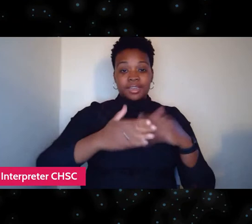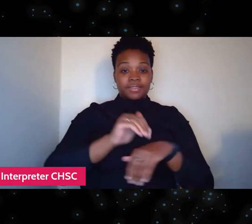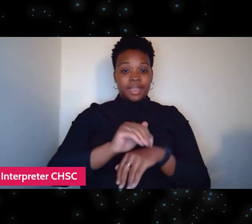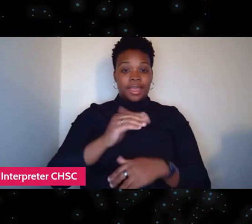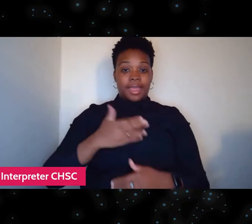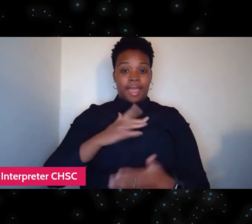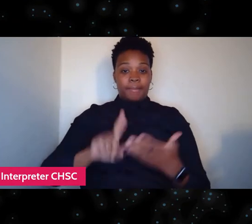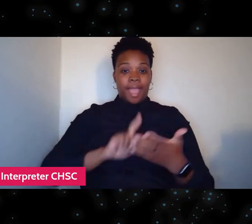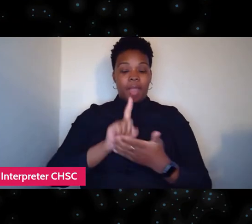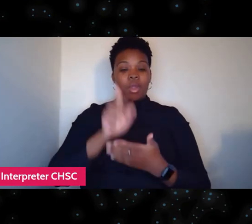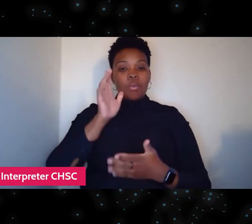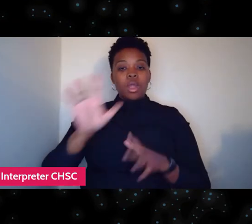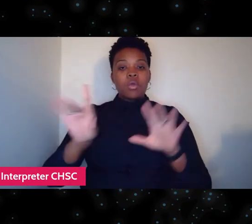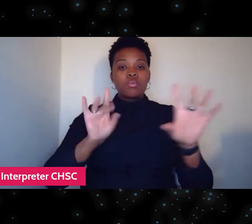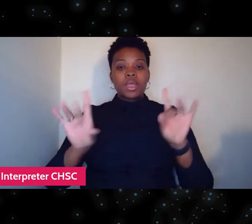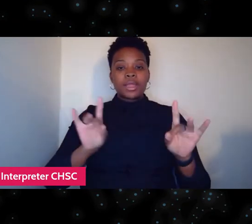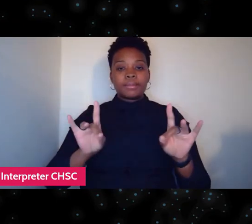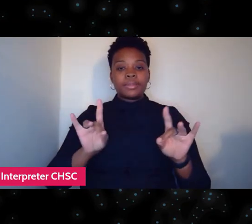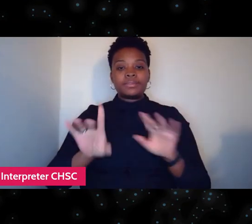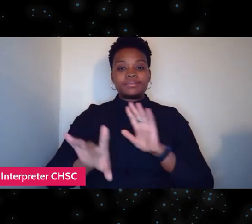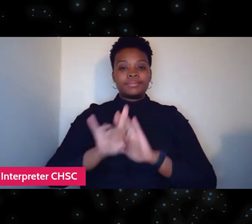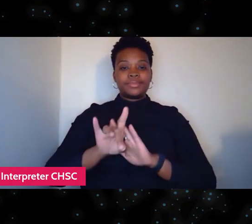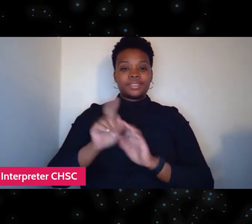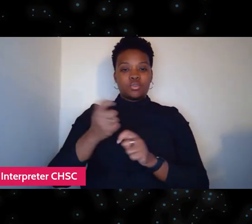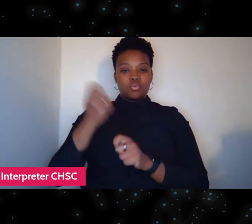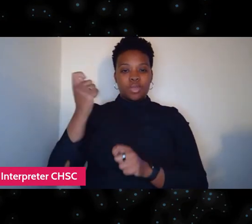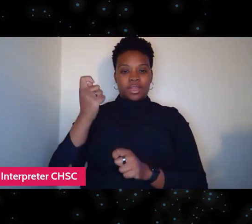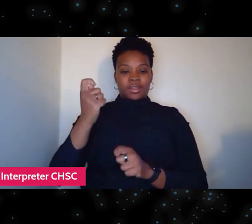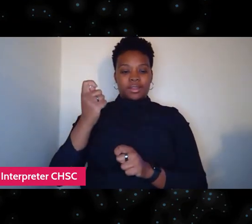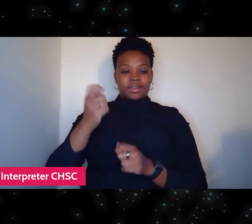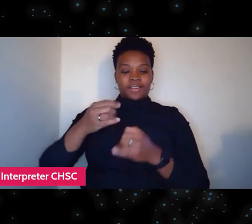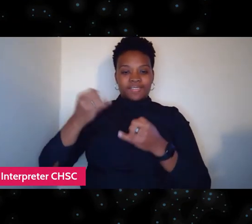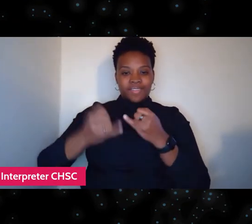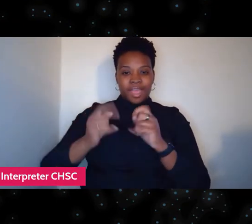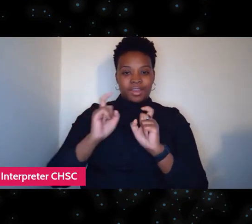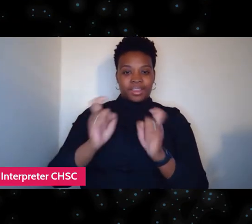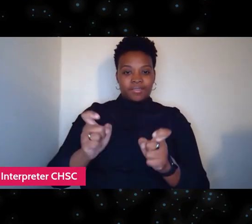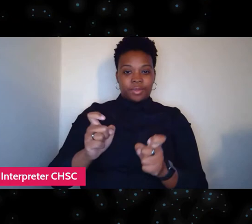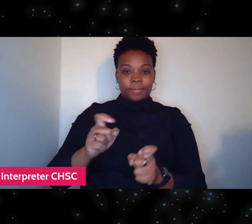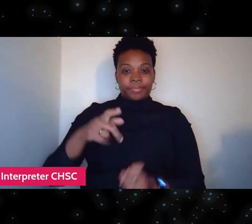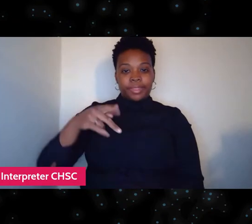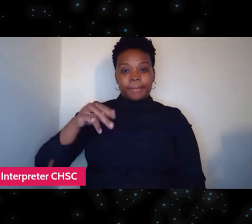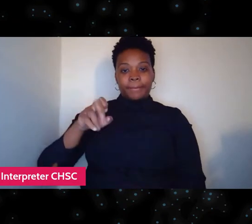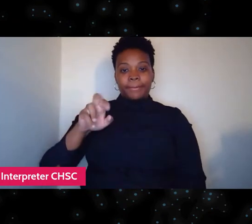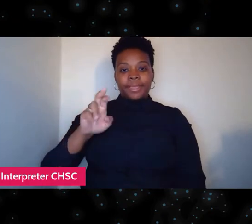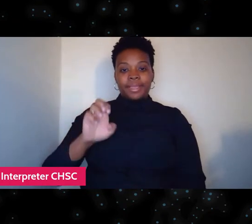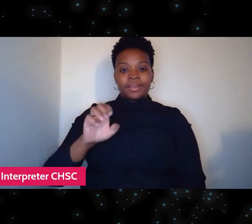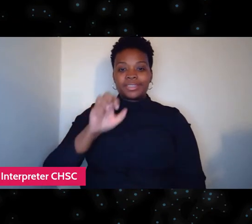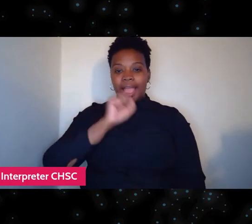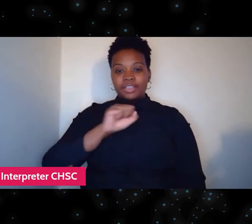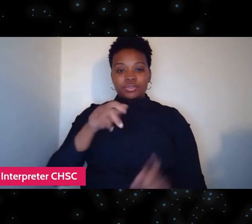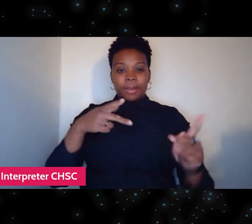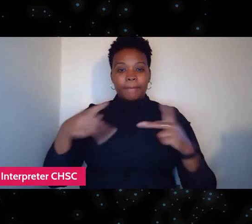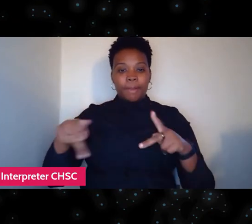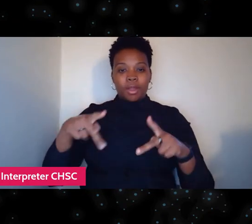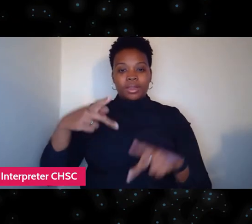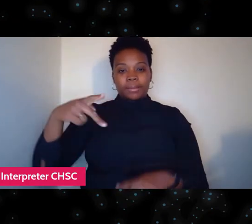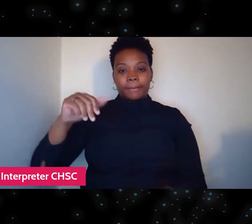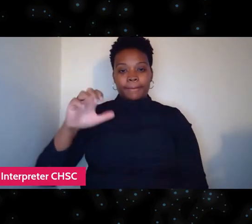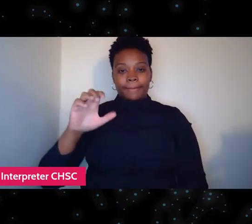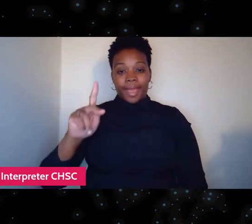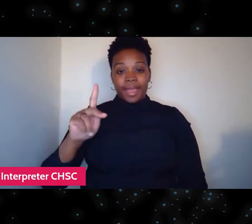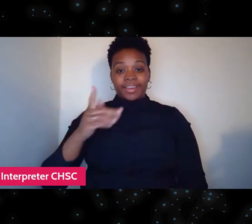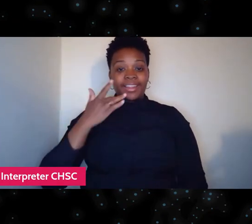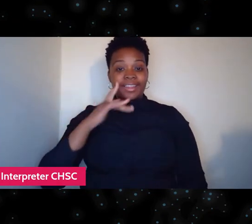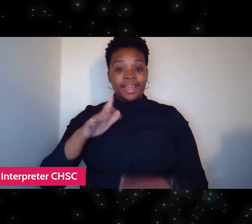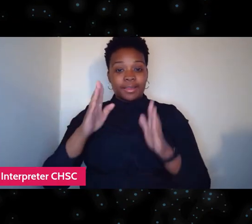will randomly select a winner of our final giveaway of the day, a Pierre's Ice Cream Party Pack. The lucky person will be